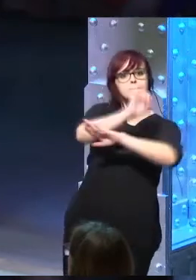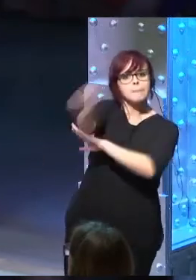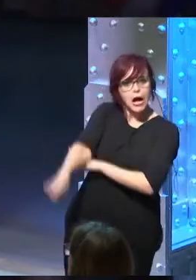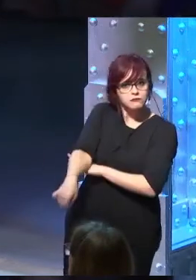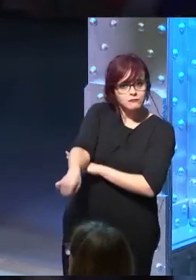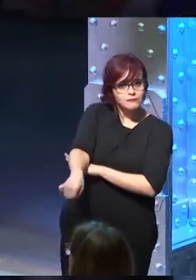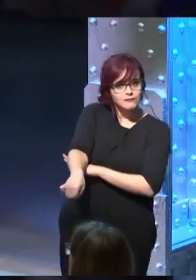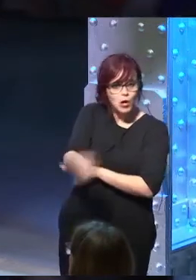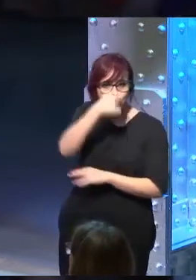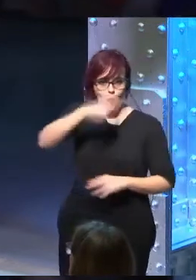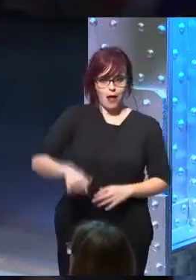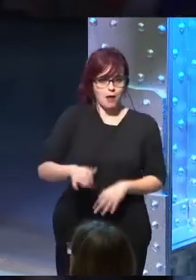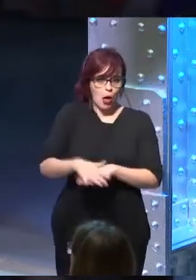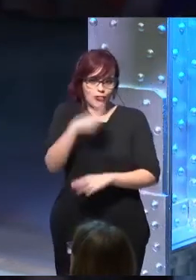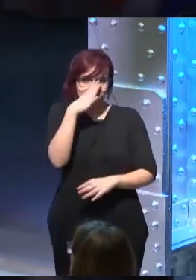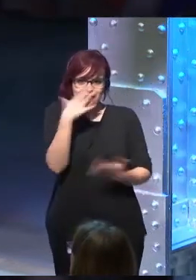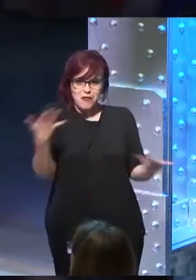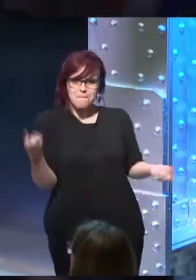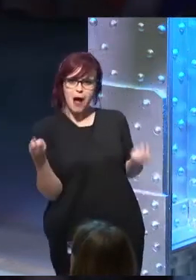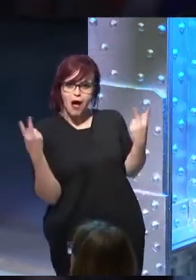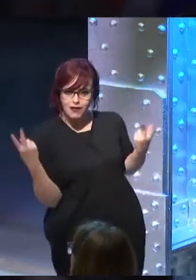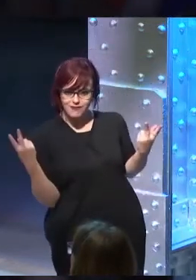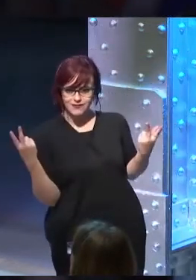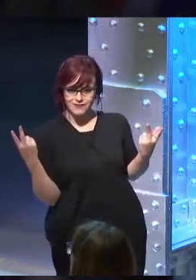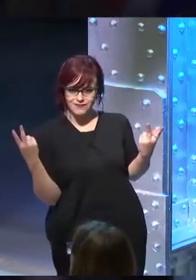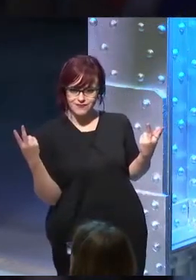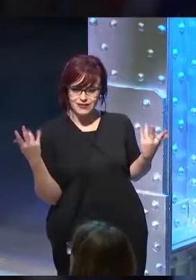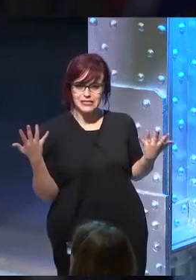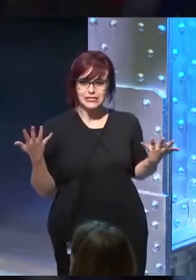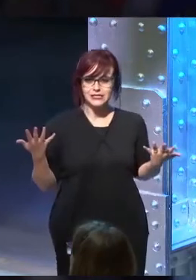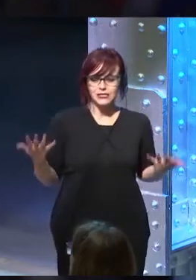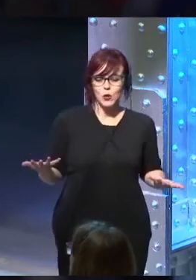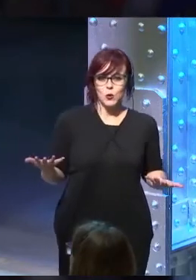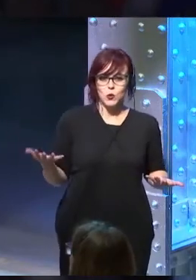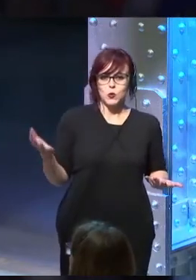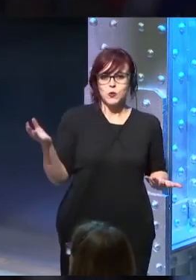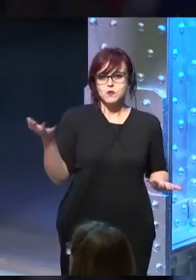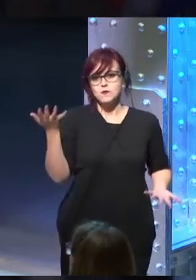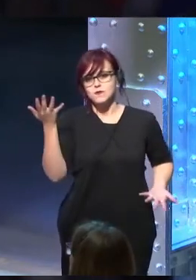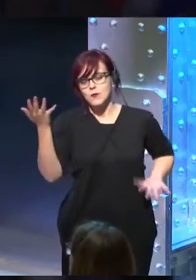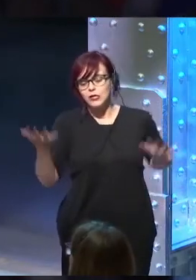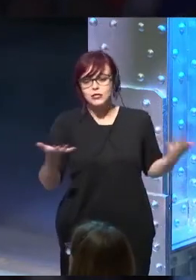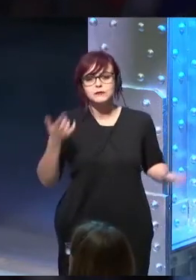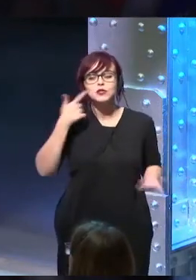I guess I'm going to finish with what I think might be called two ways forward, but I don't think they're solutions.